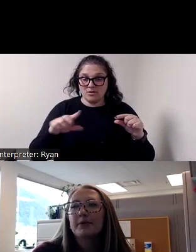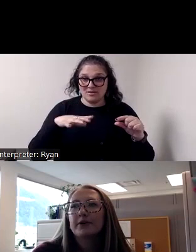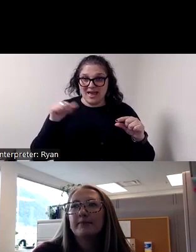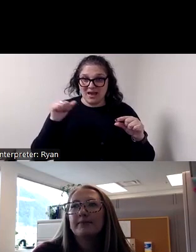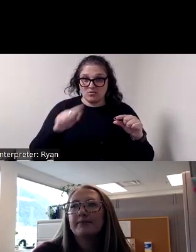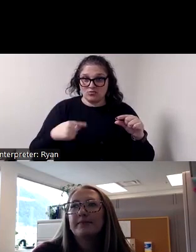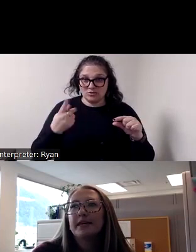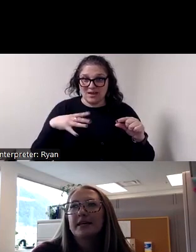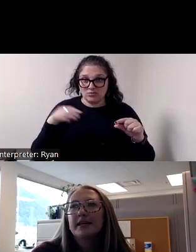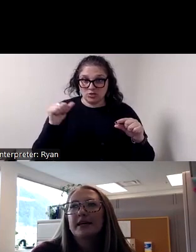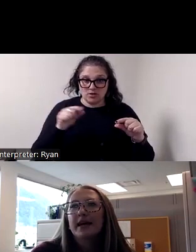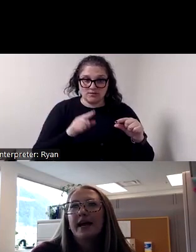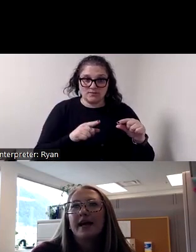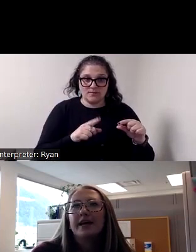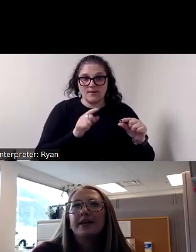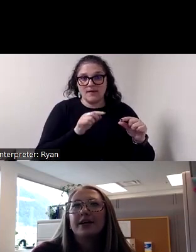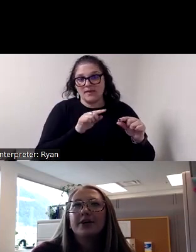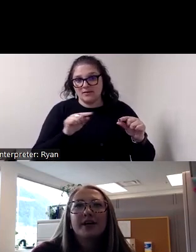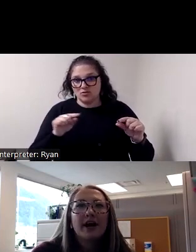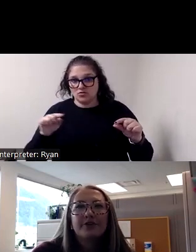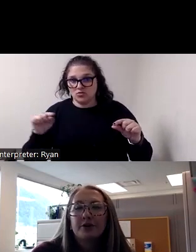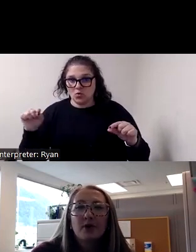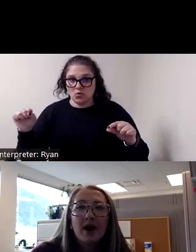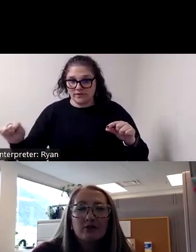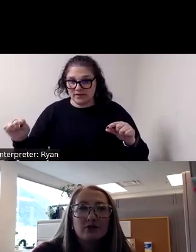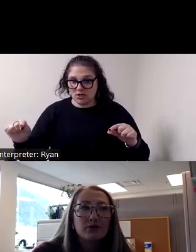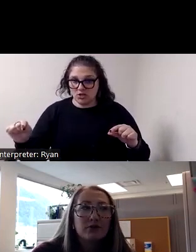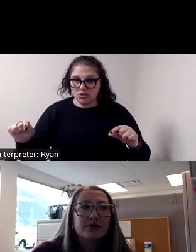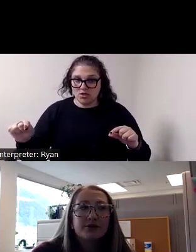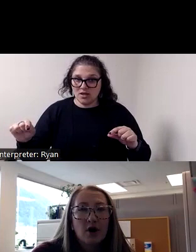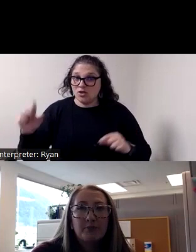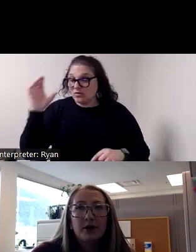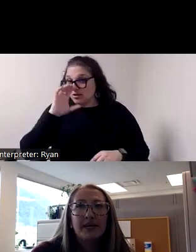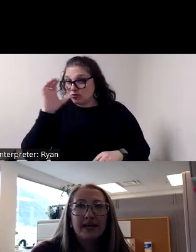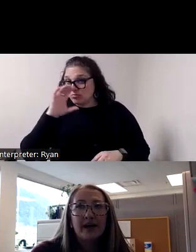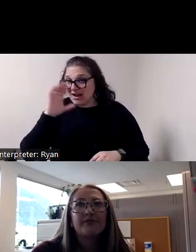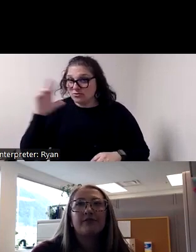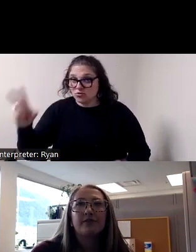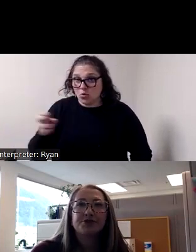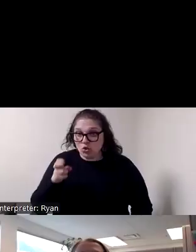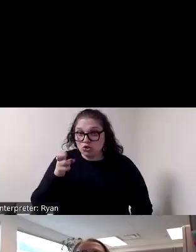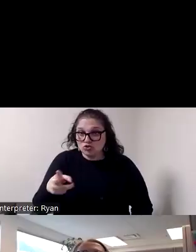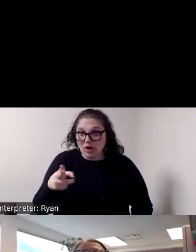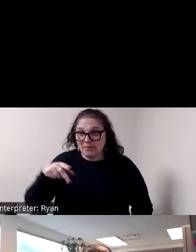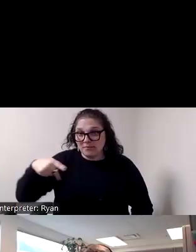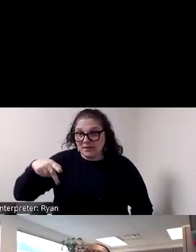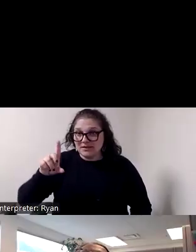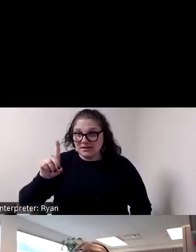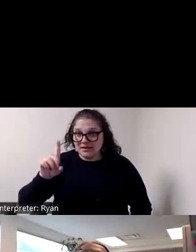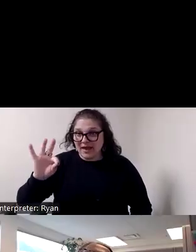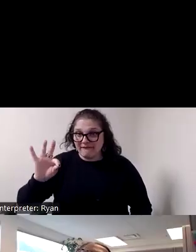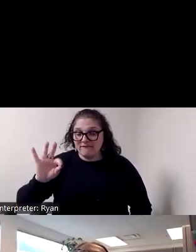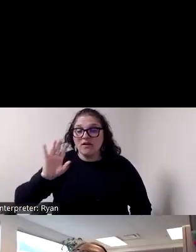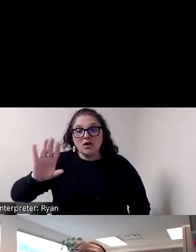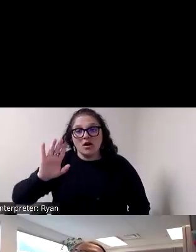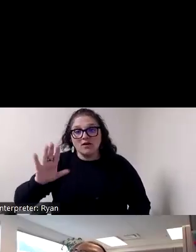little paperclip. And in here, you can either browse or drop a PDF version of your timesheet